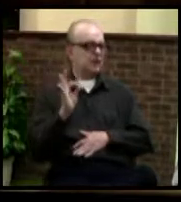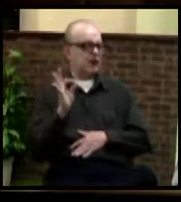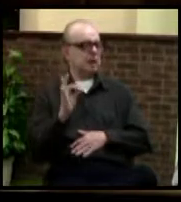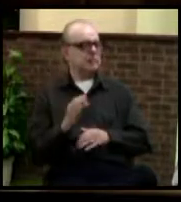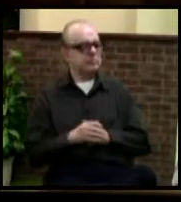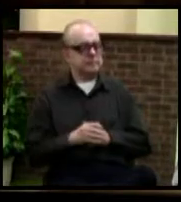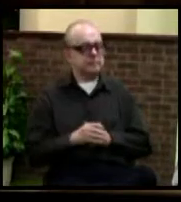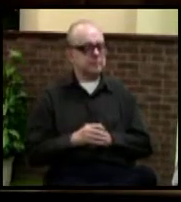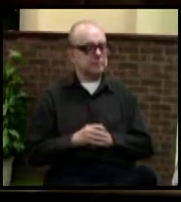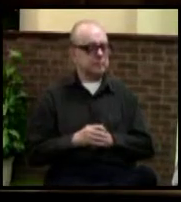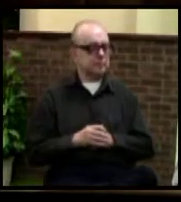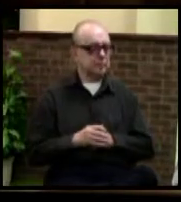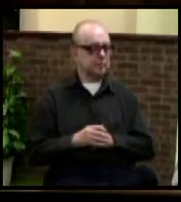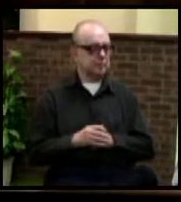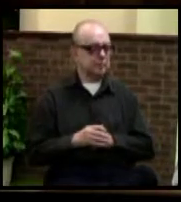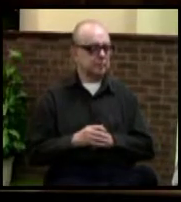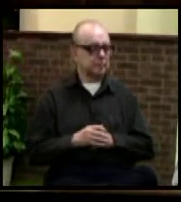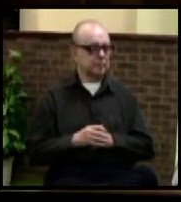Friday,